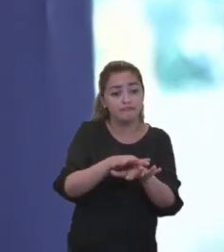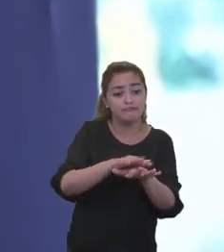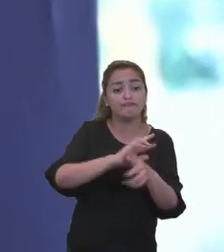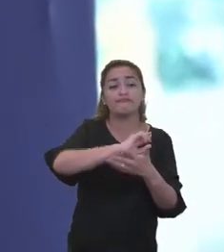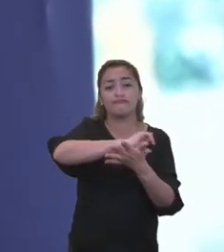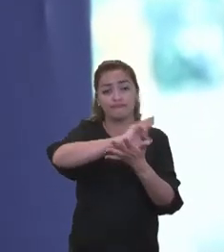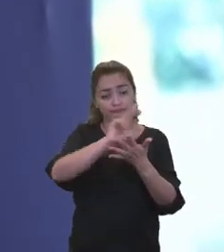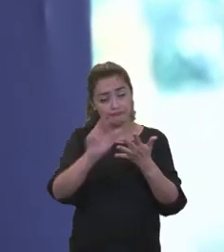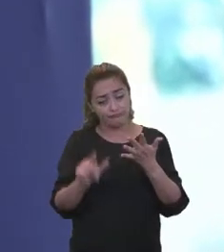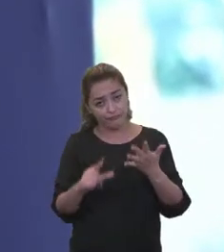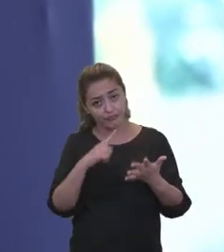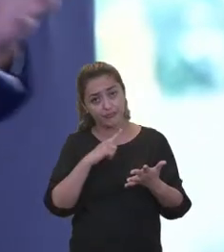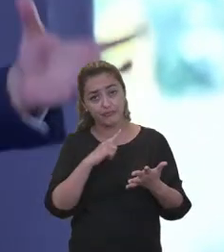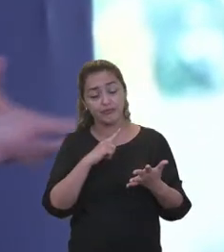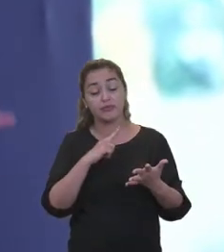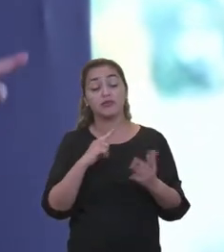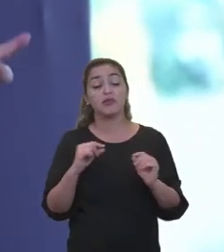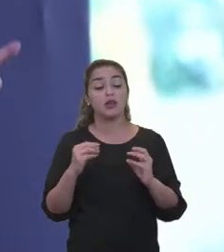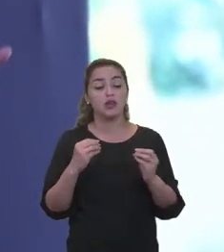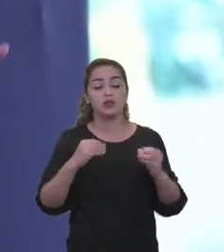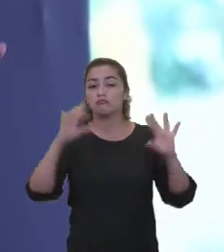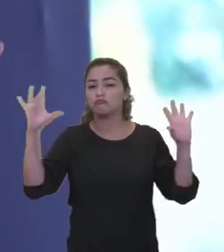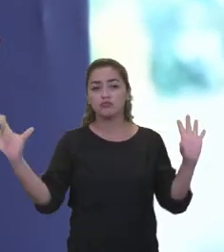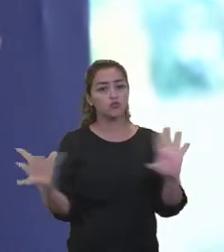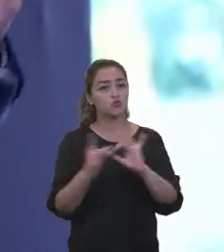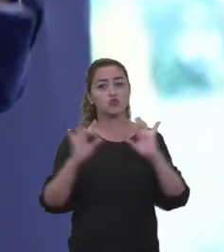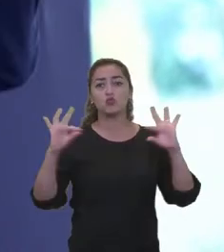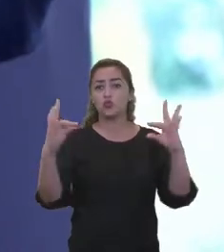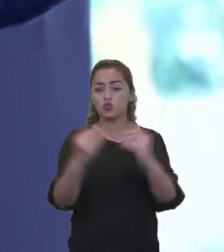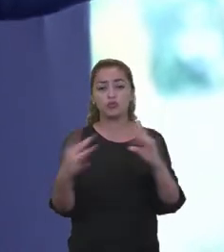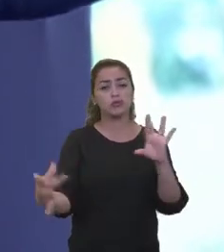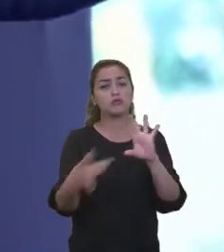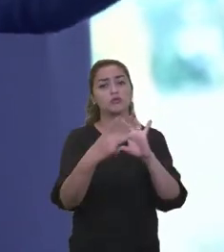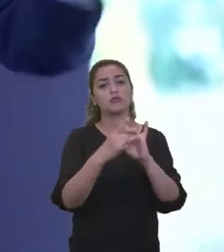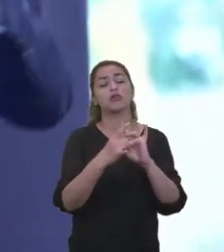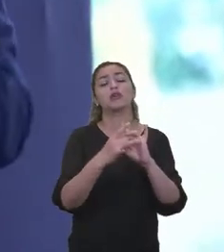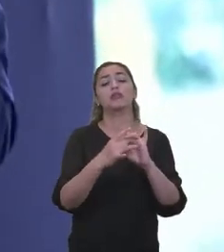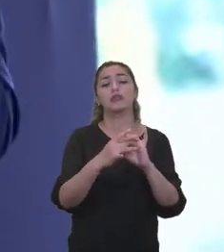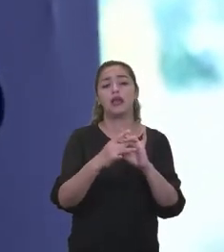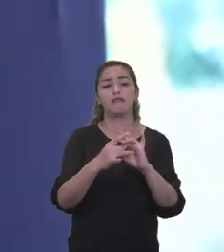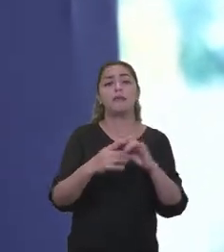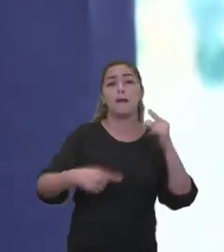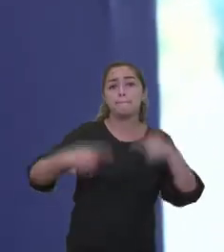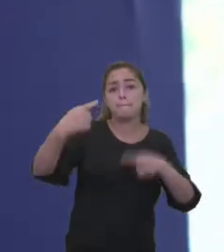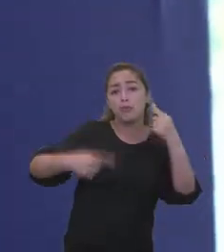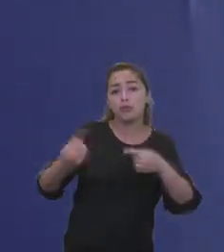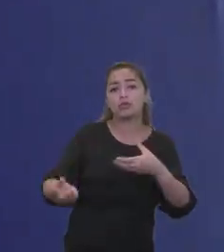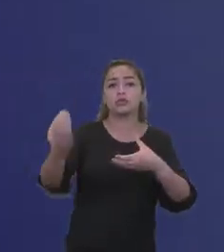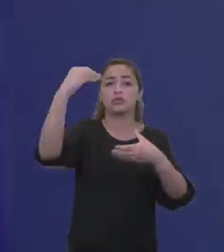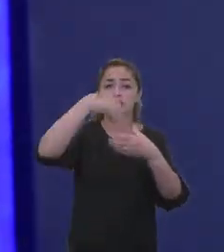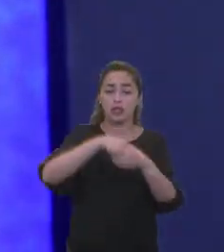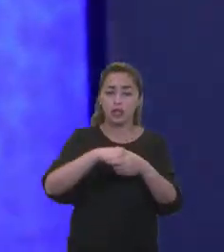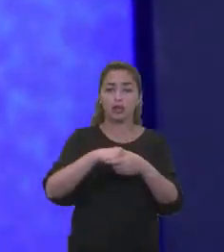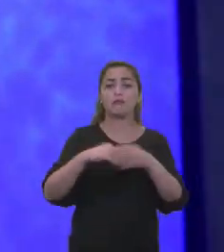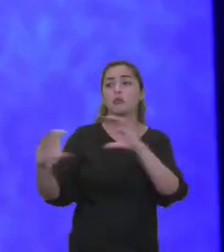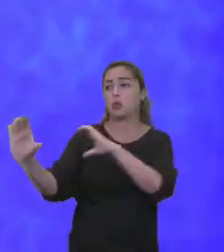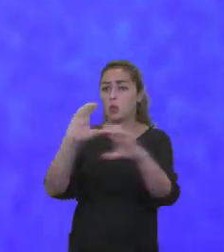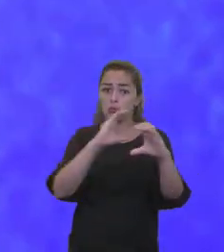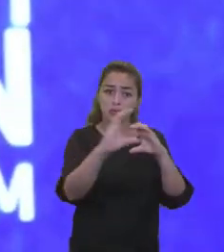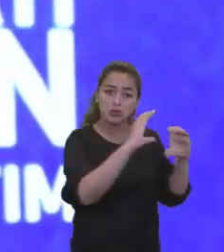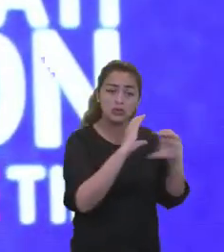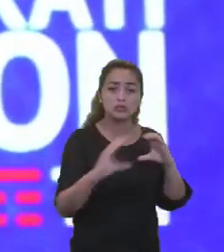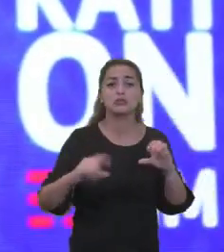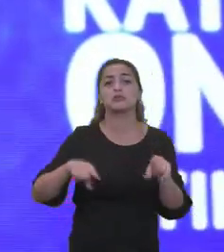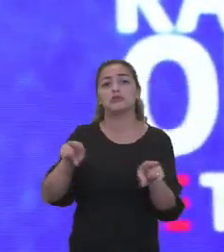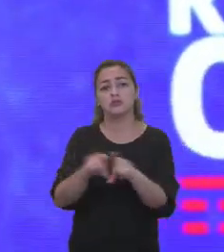diversity plans that we have today, as I see, are fully integrated in the company. So we have internal policies,